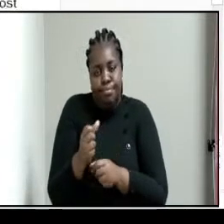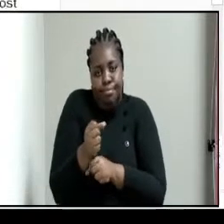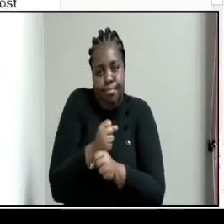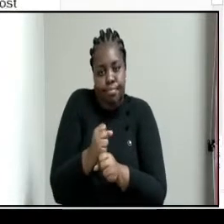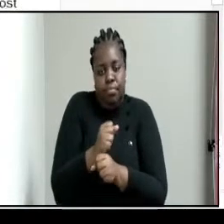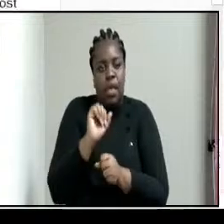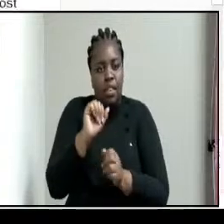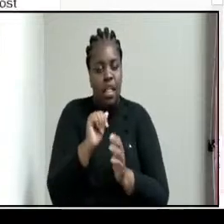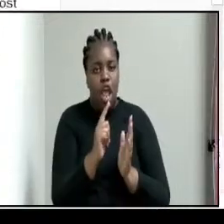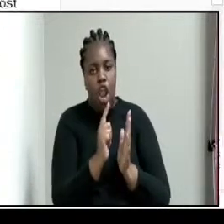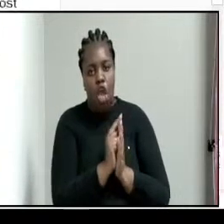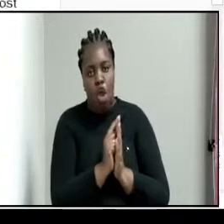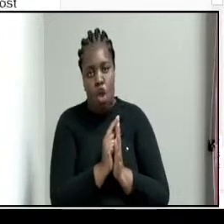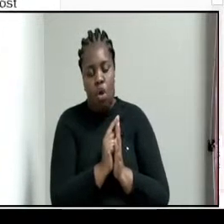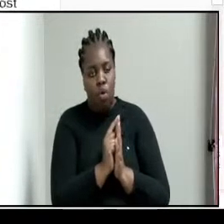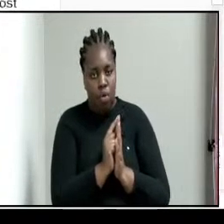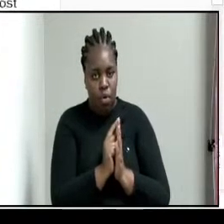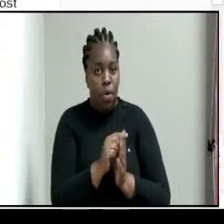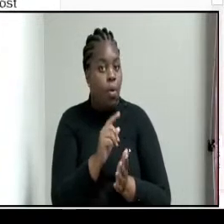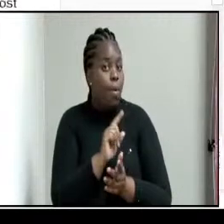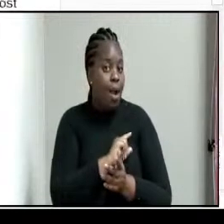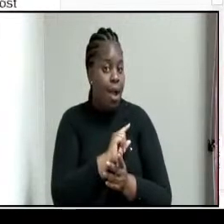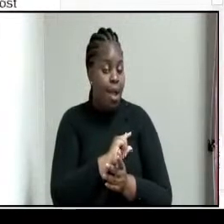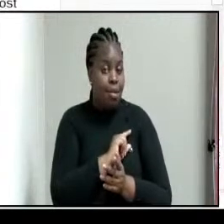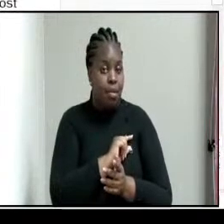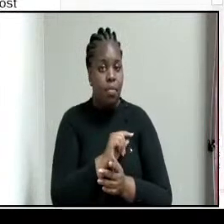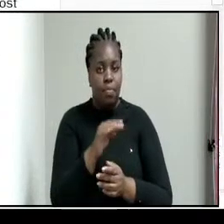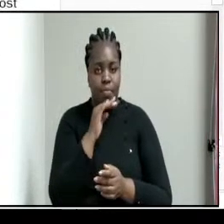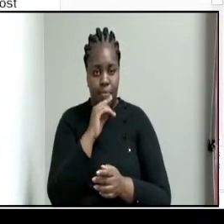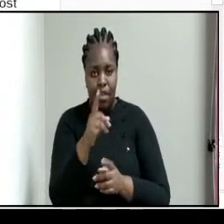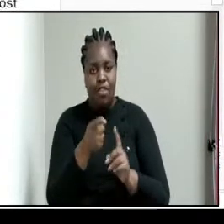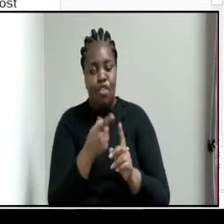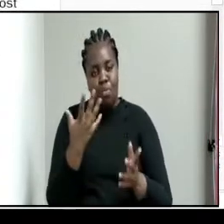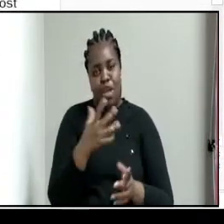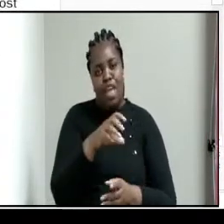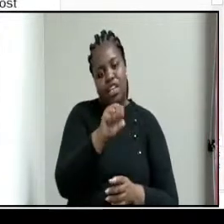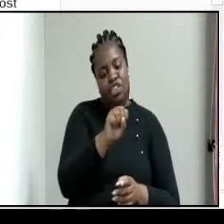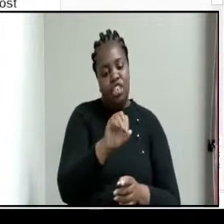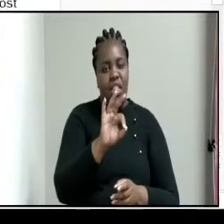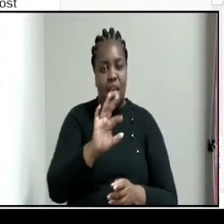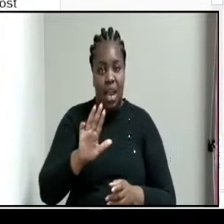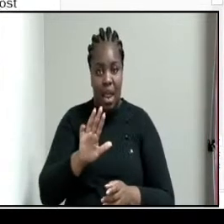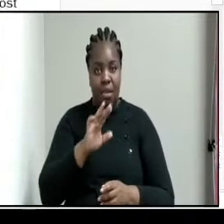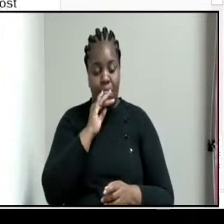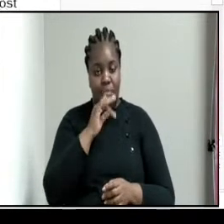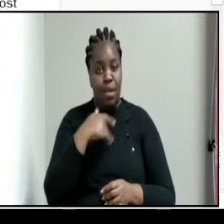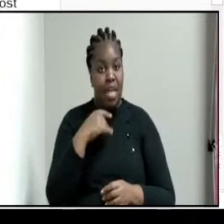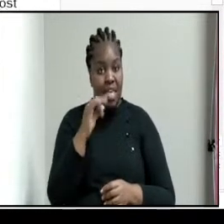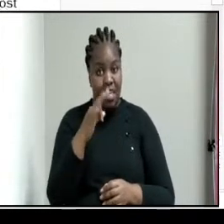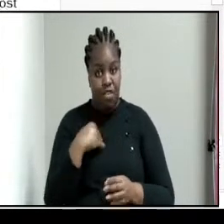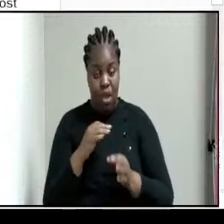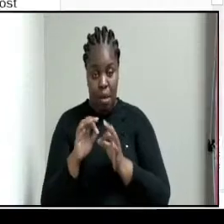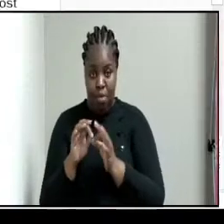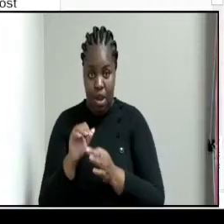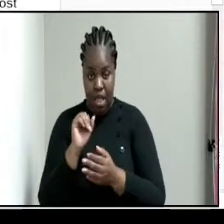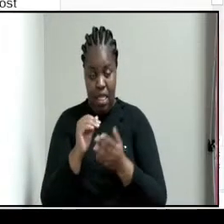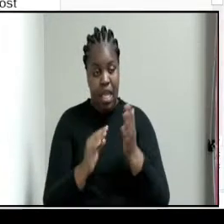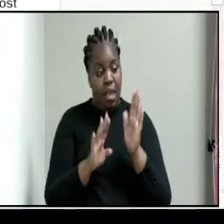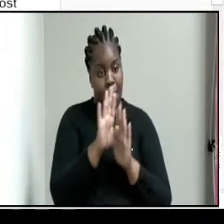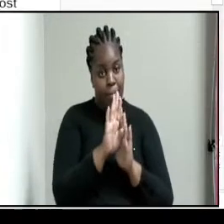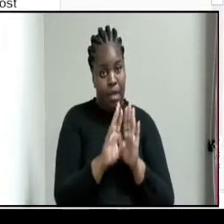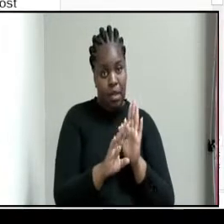international law and non-binding international law. And that authority comes from Section 39, which says that when you are interpreting any right in the Bill of